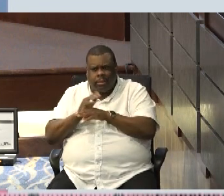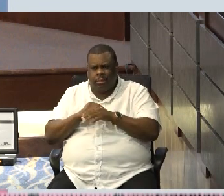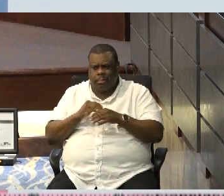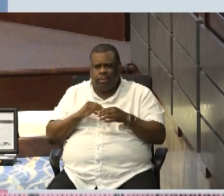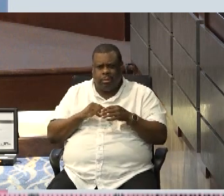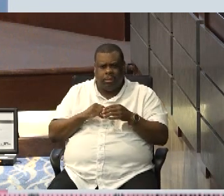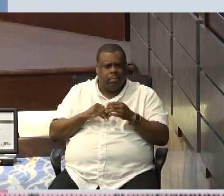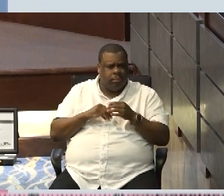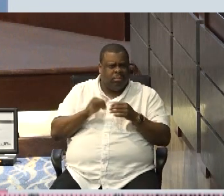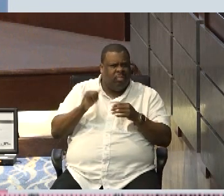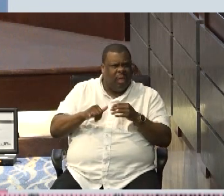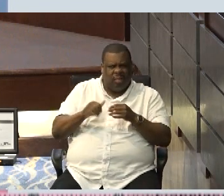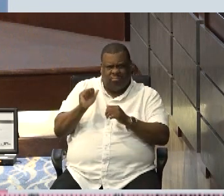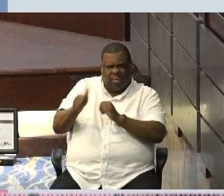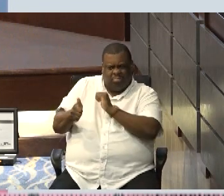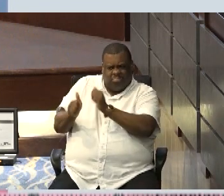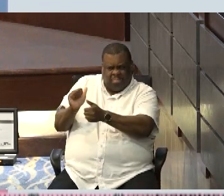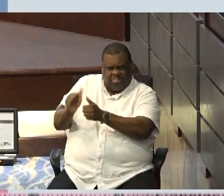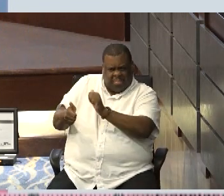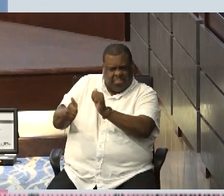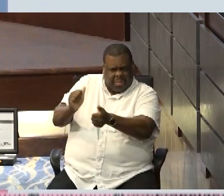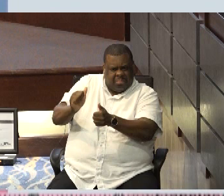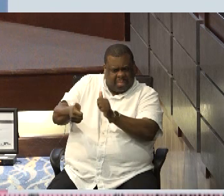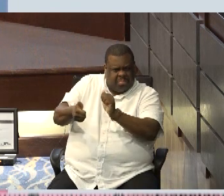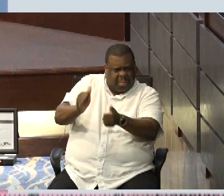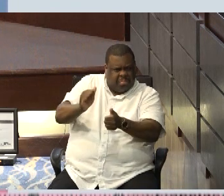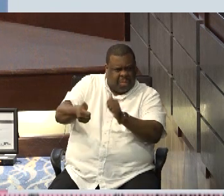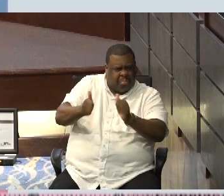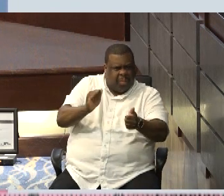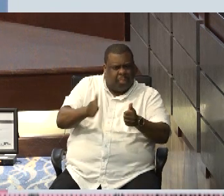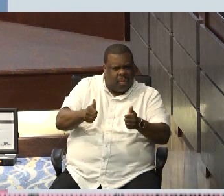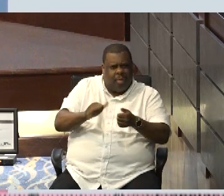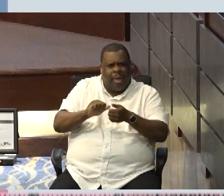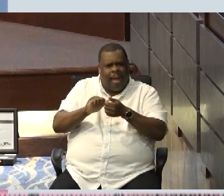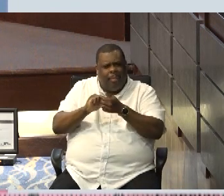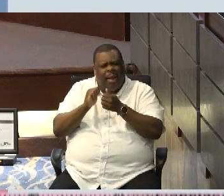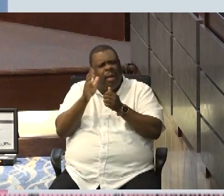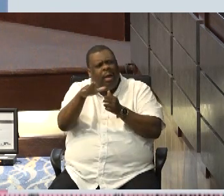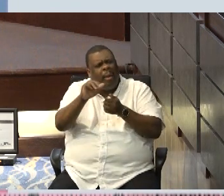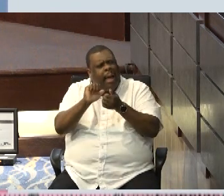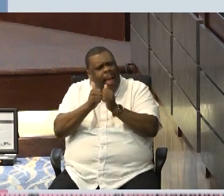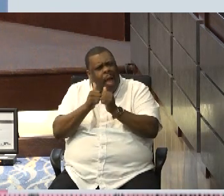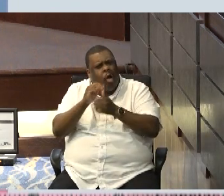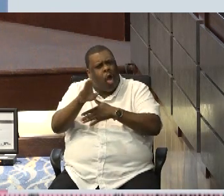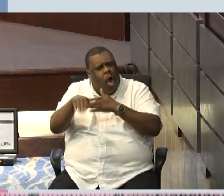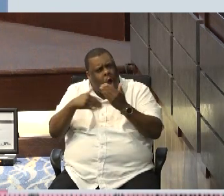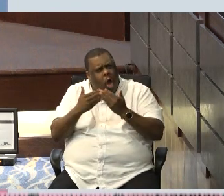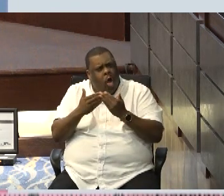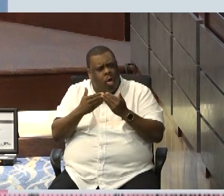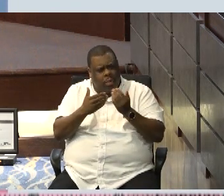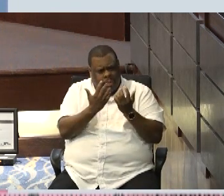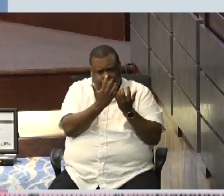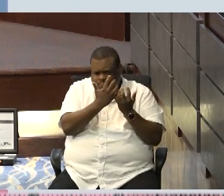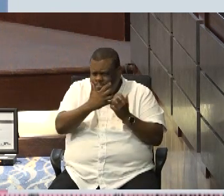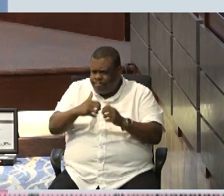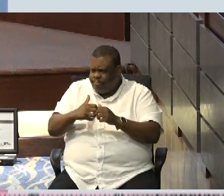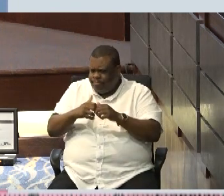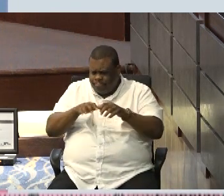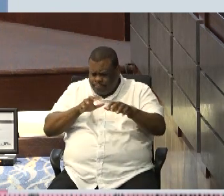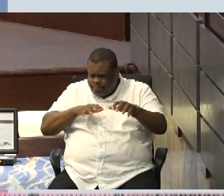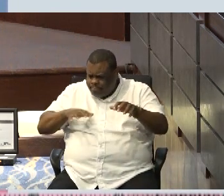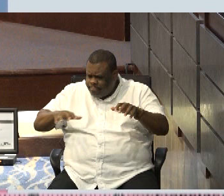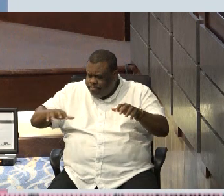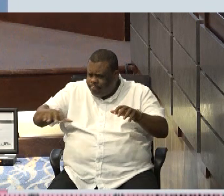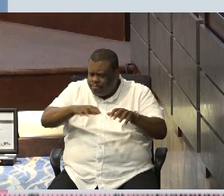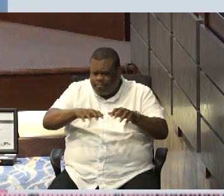much of that is a recipe we're familiar with. We have elements of that, but how do you bring that together in a way that really primes the pump and gets us